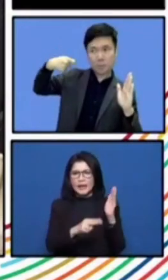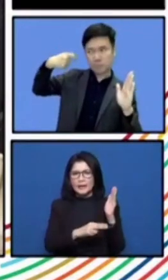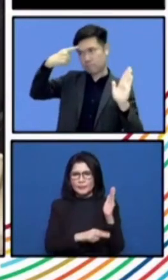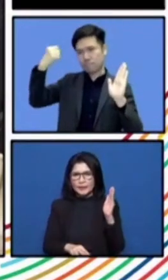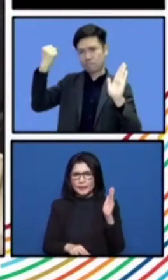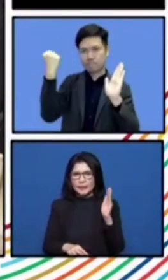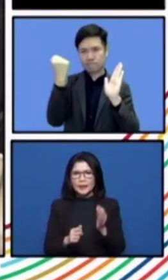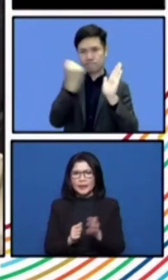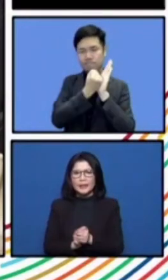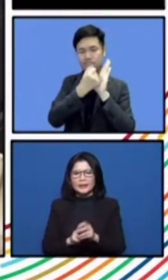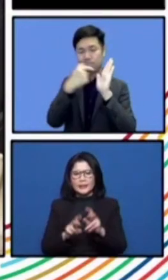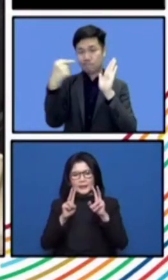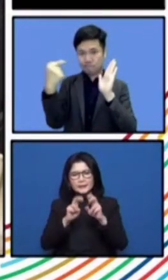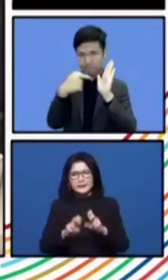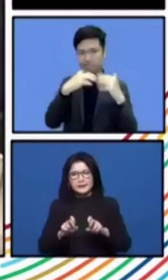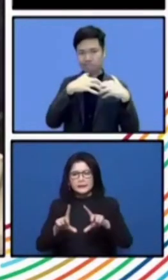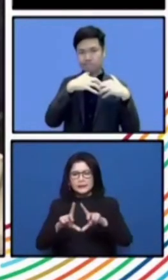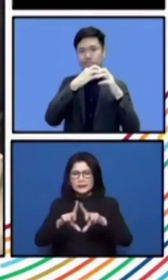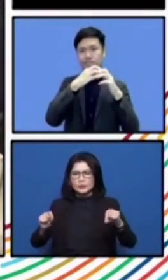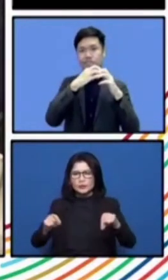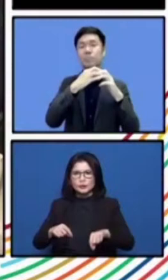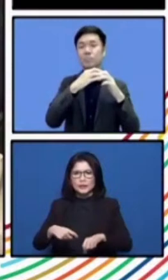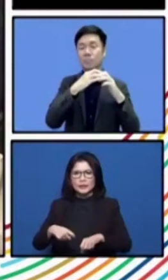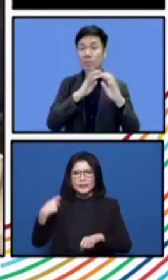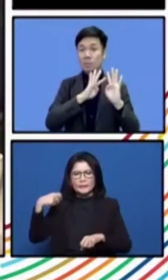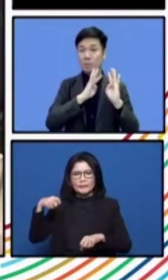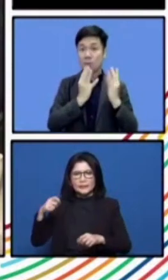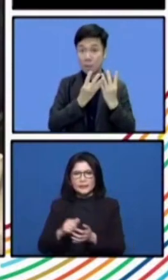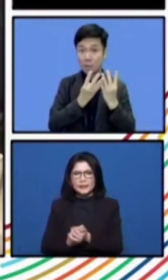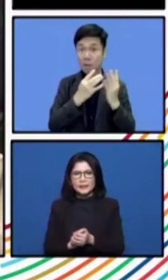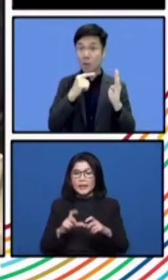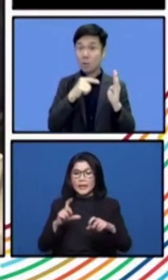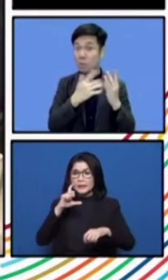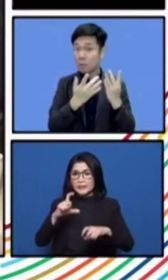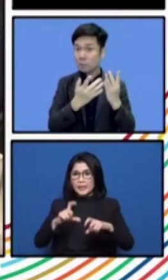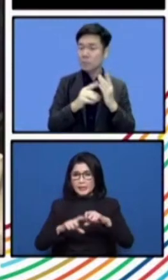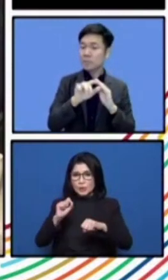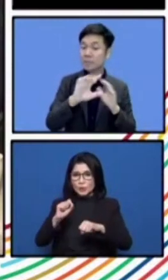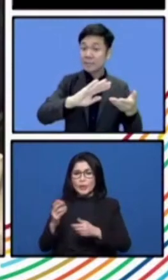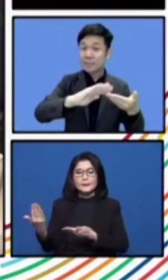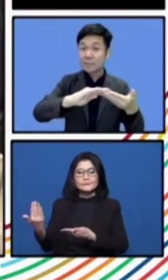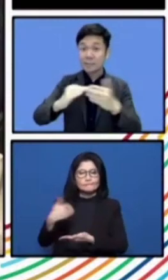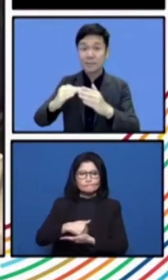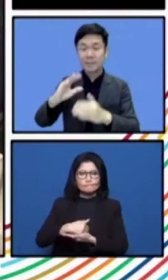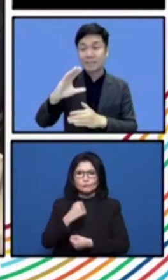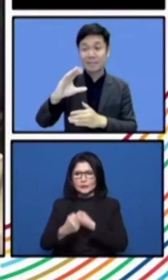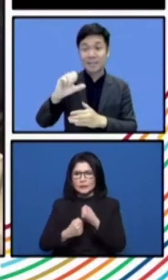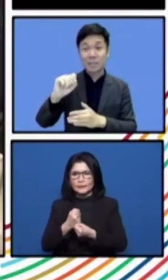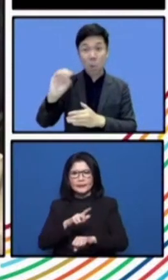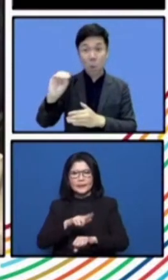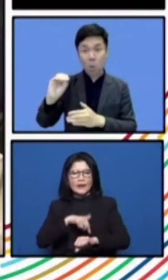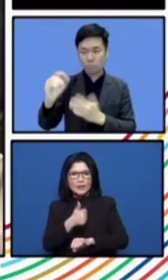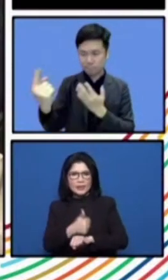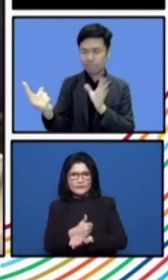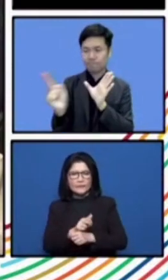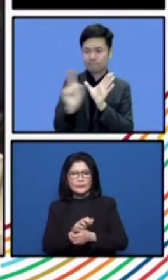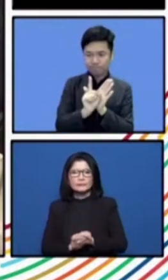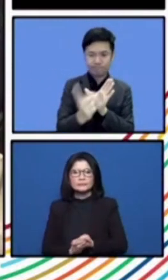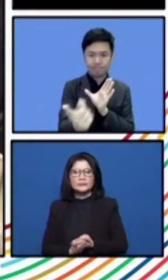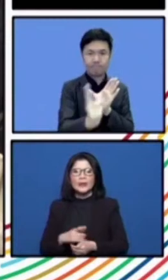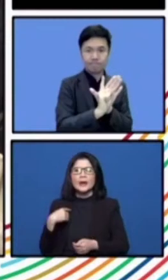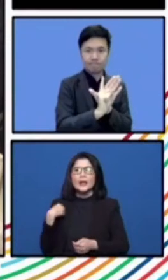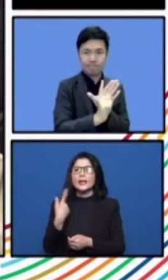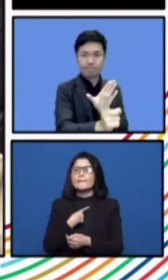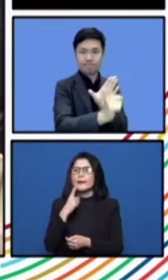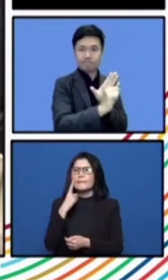order to ensure that csos will be involved more effectively in this way we ensured that the representatives of